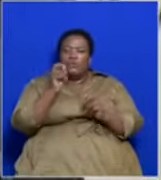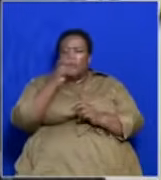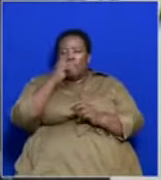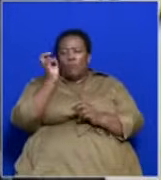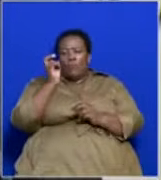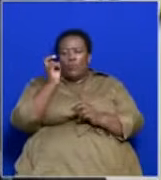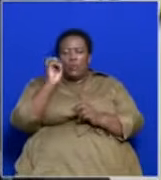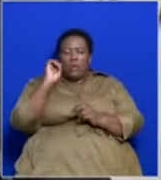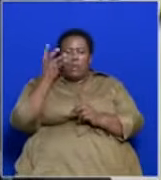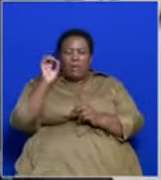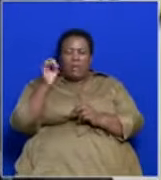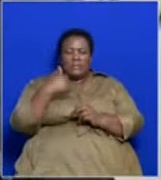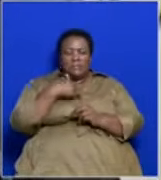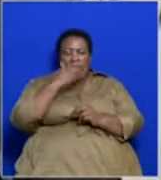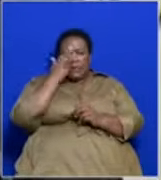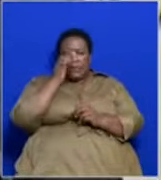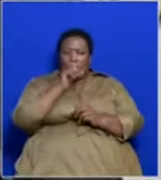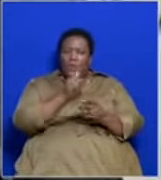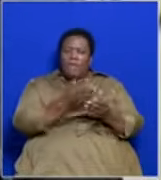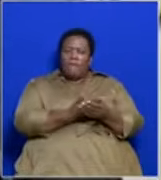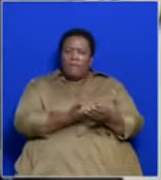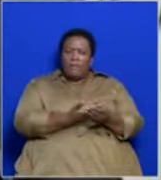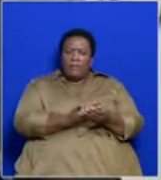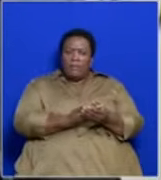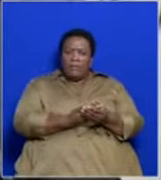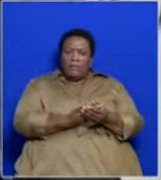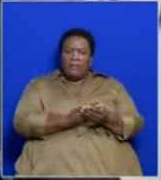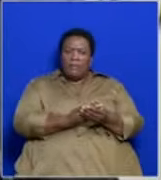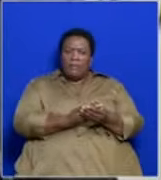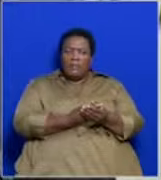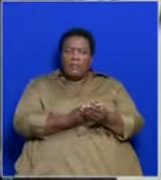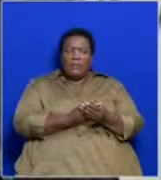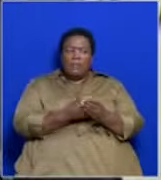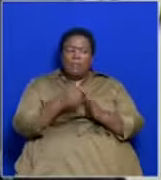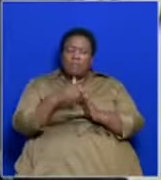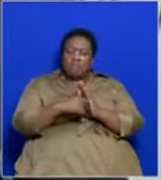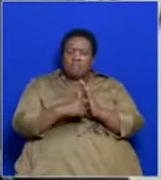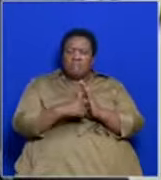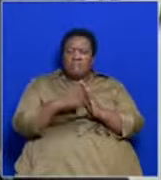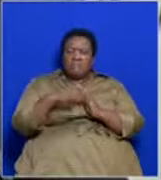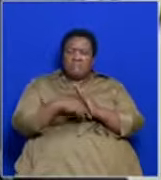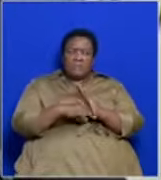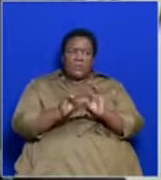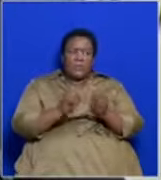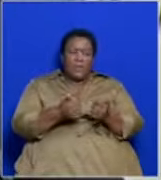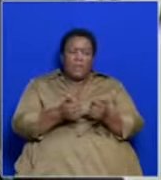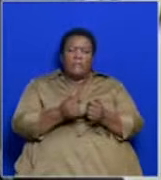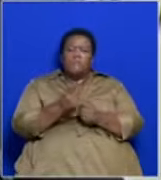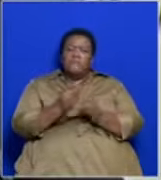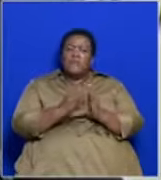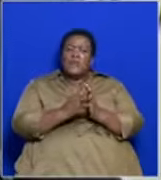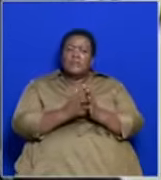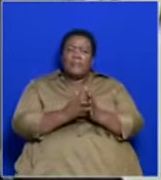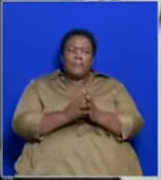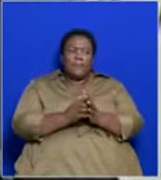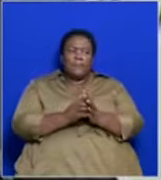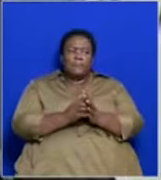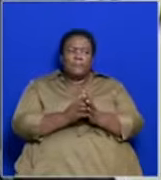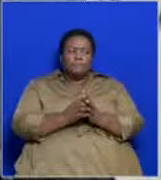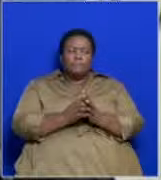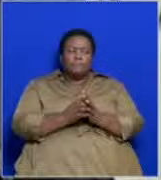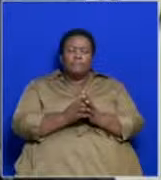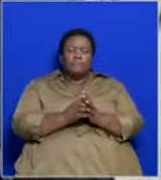docket also in and out. For instance, the charges that you can draw in that